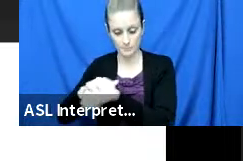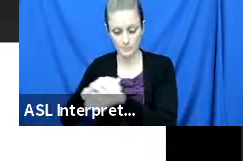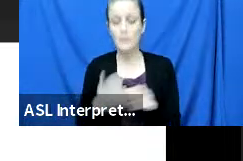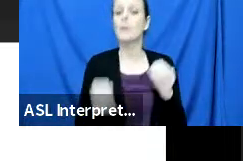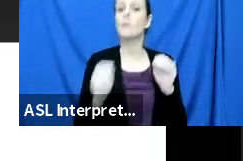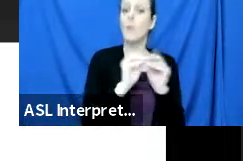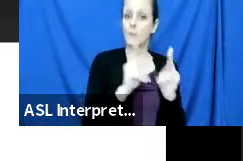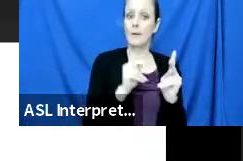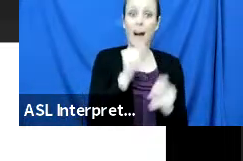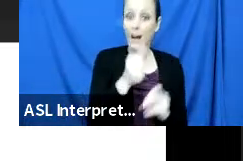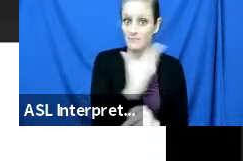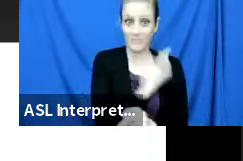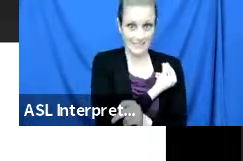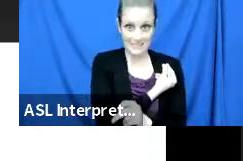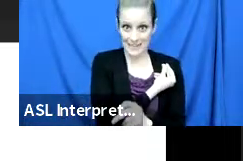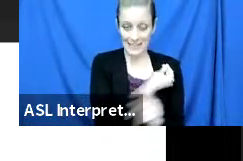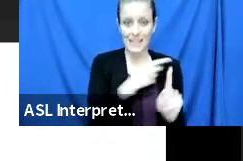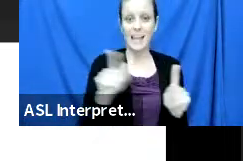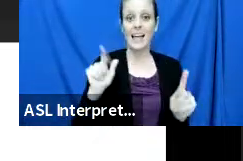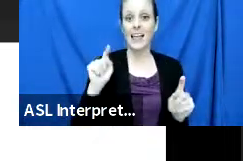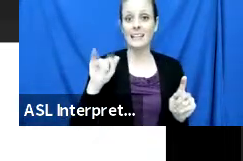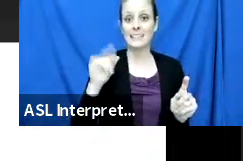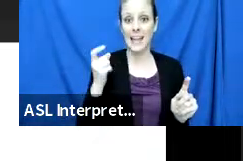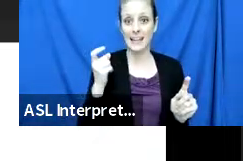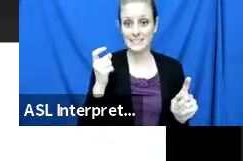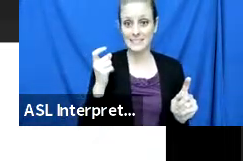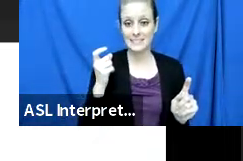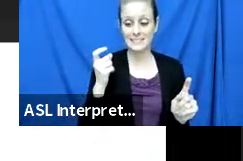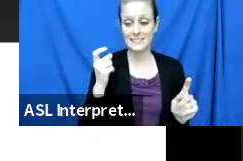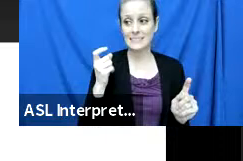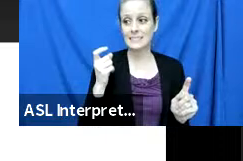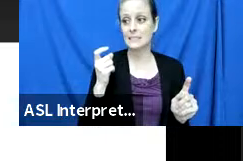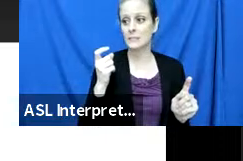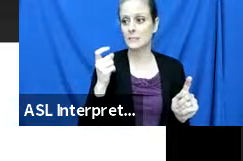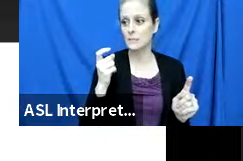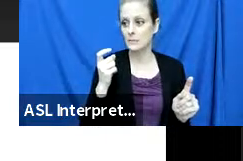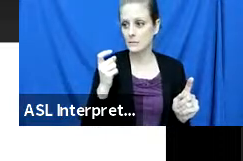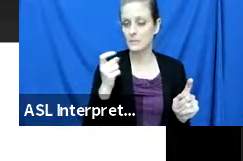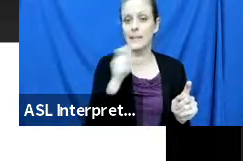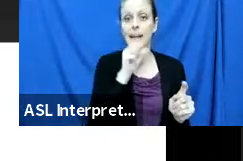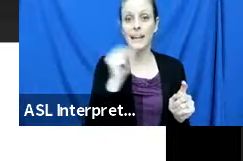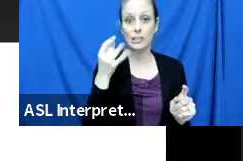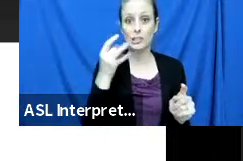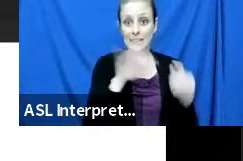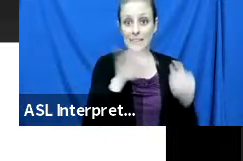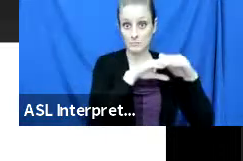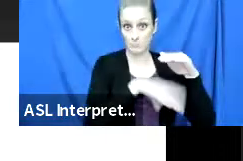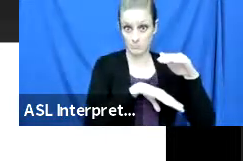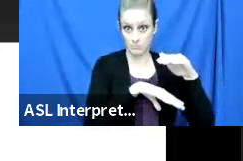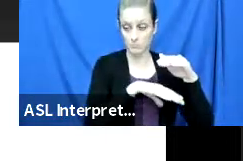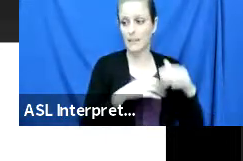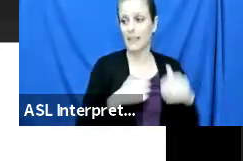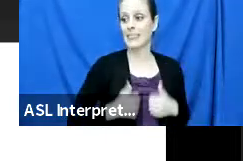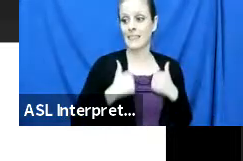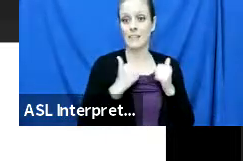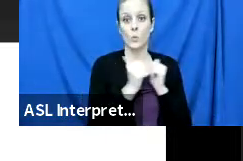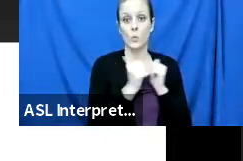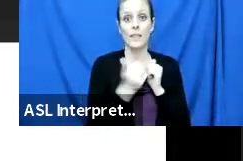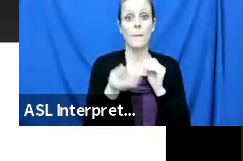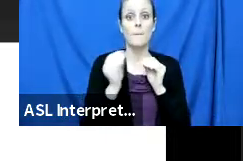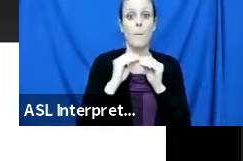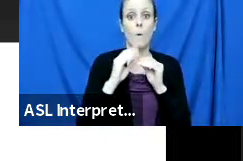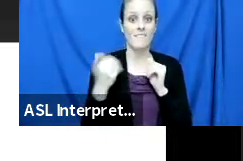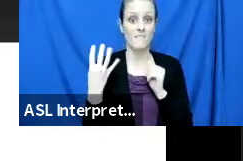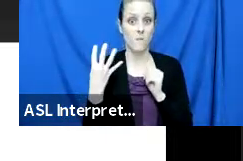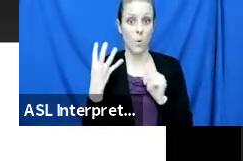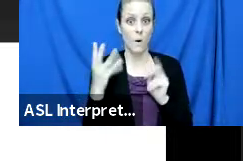unvaccinated participants who were Latinx, younger than age 18, living with more than 4